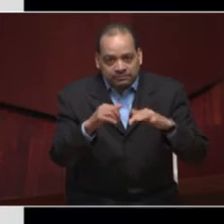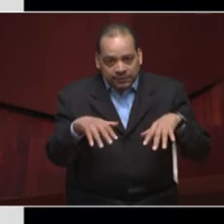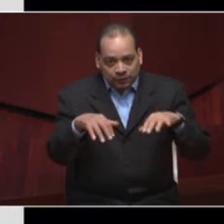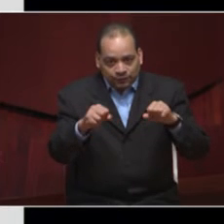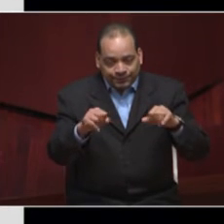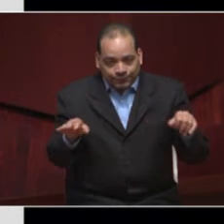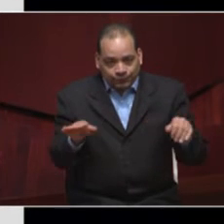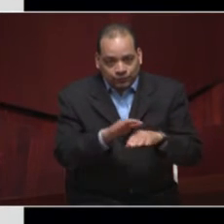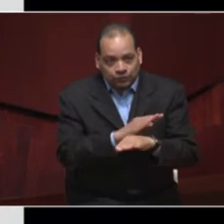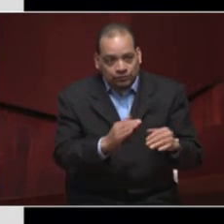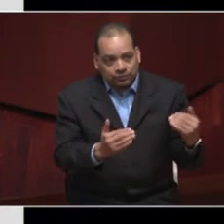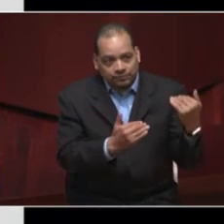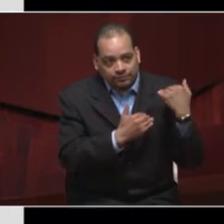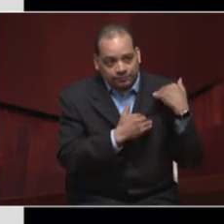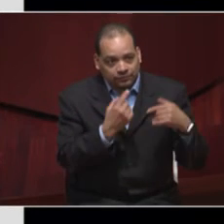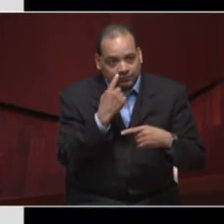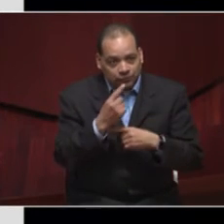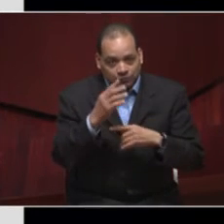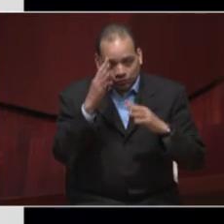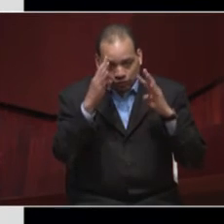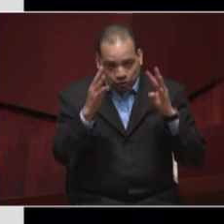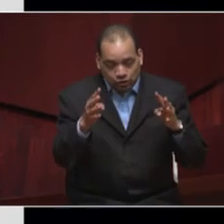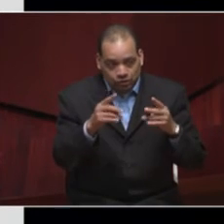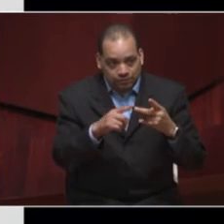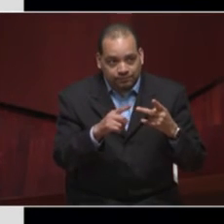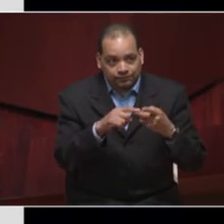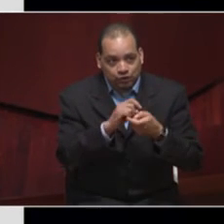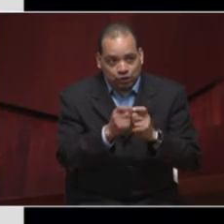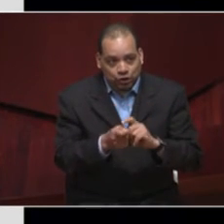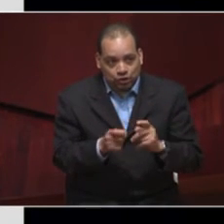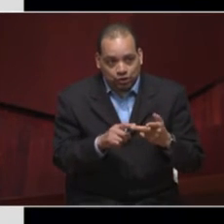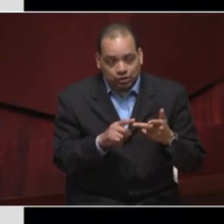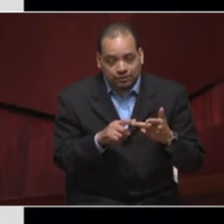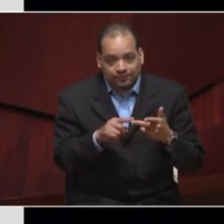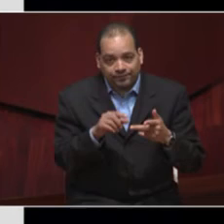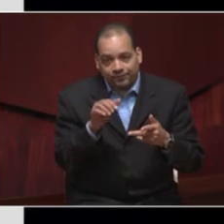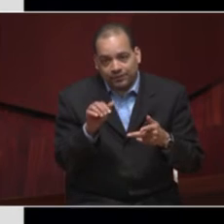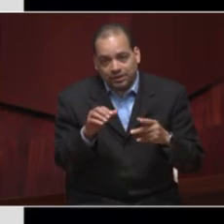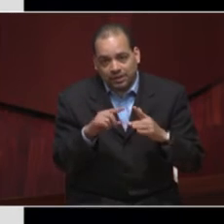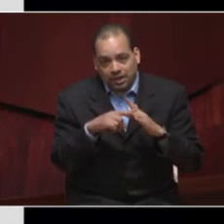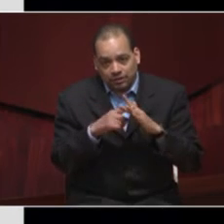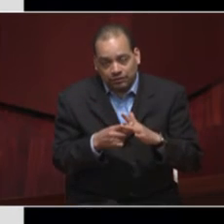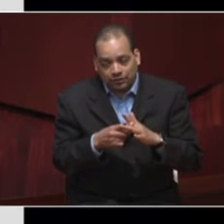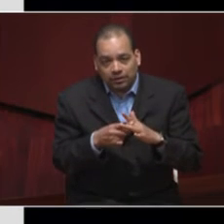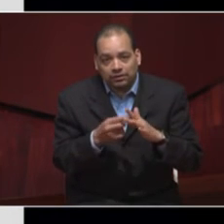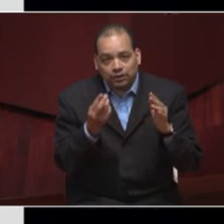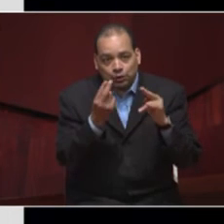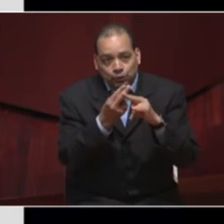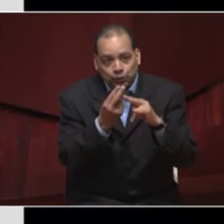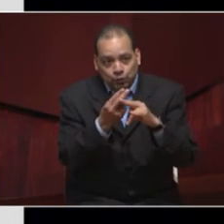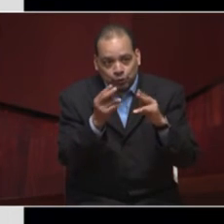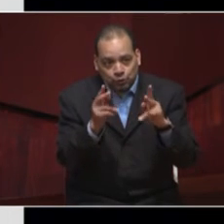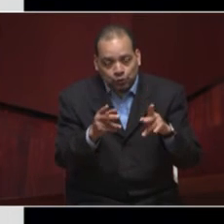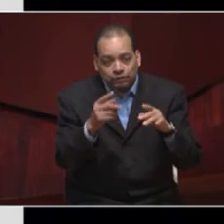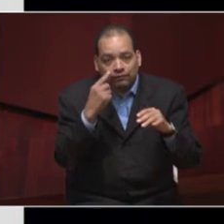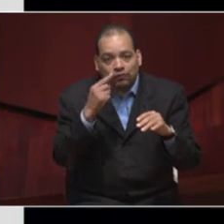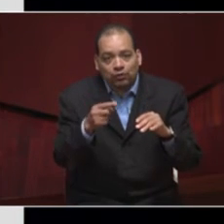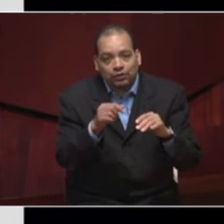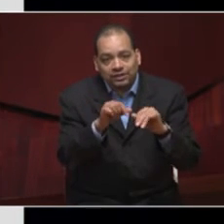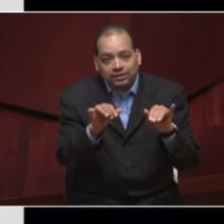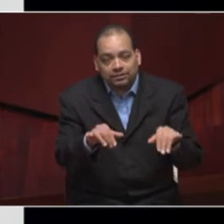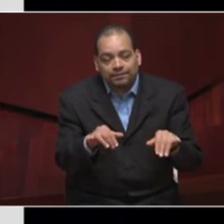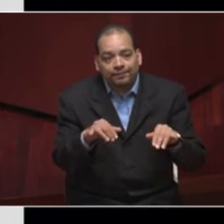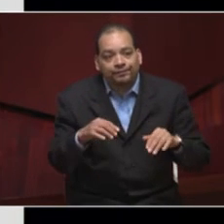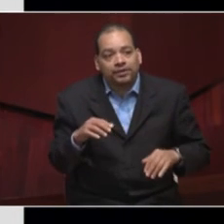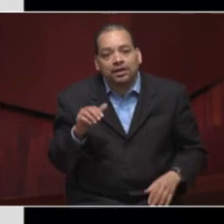the creation, modification, and inactivation of users of the system. No longer will our ARCIS help